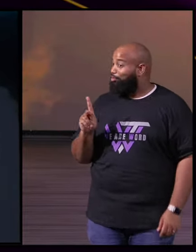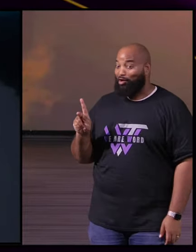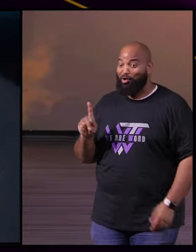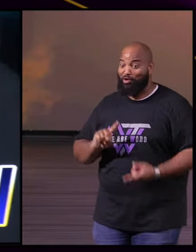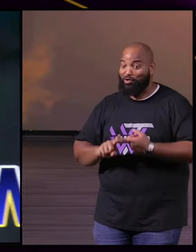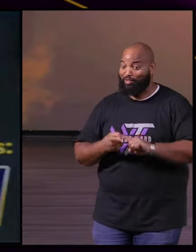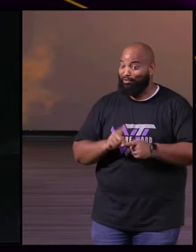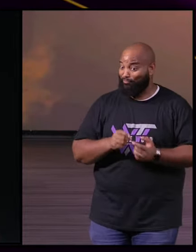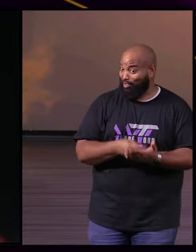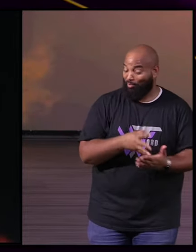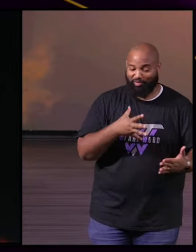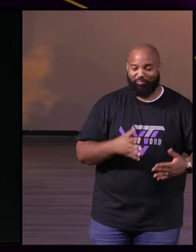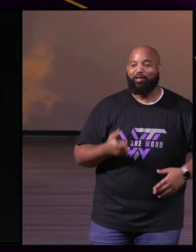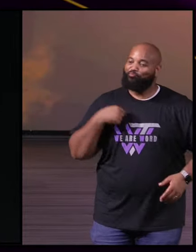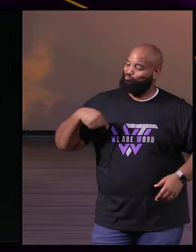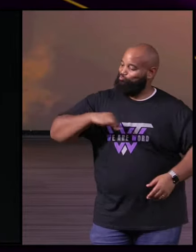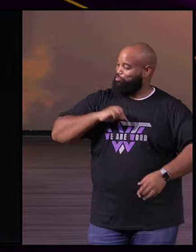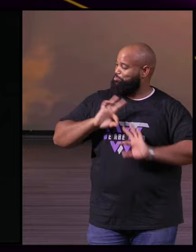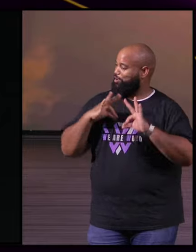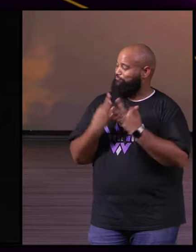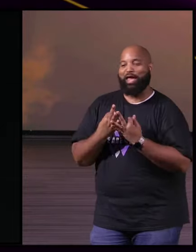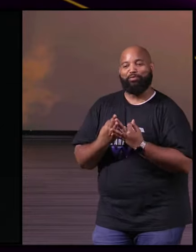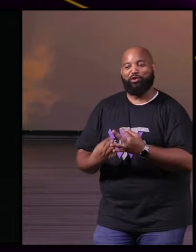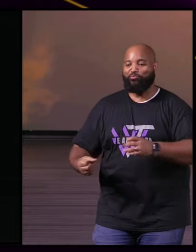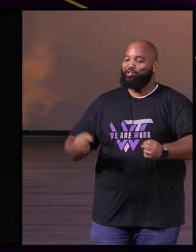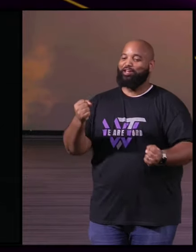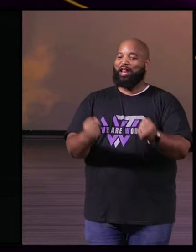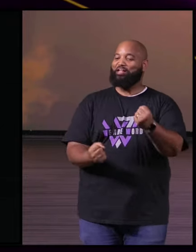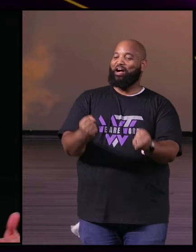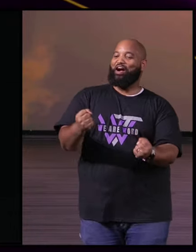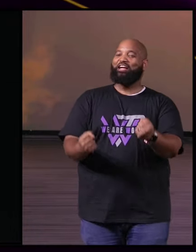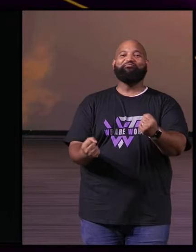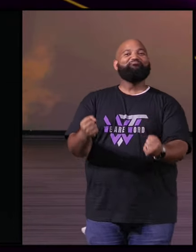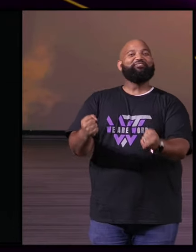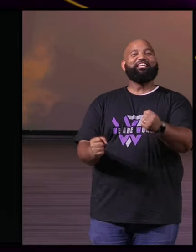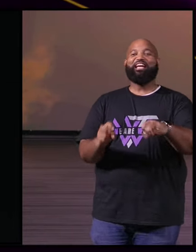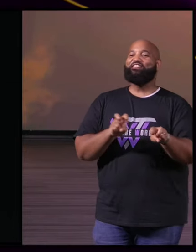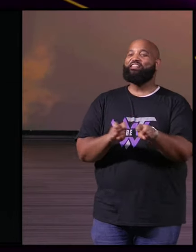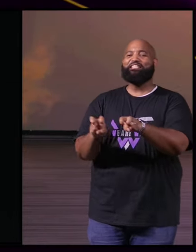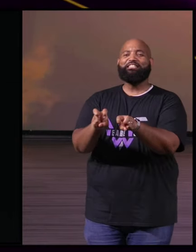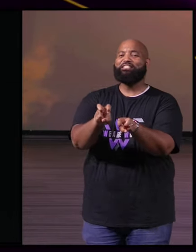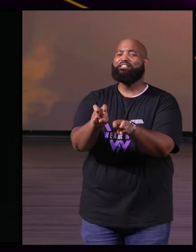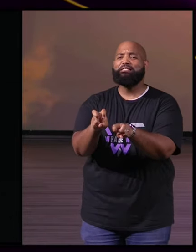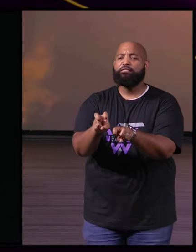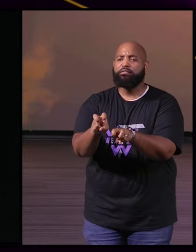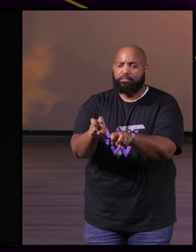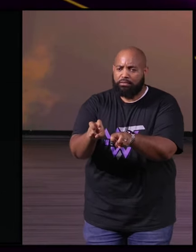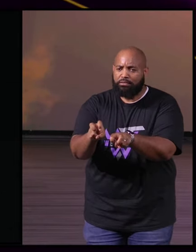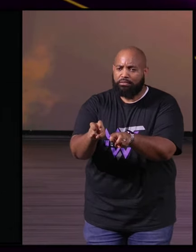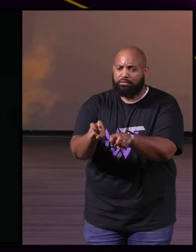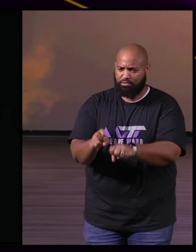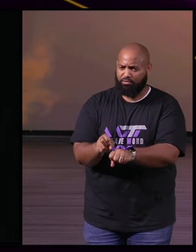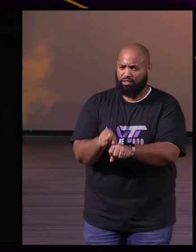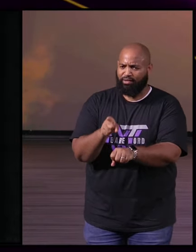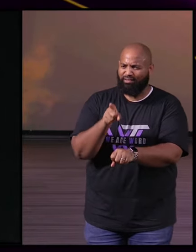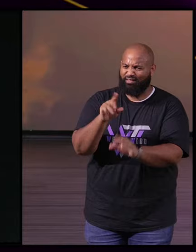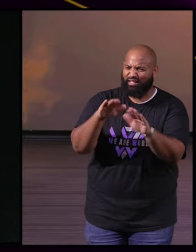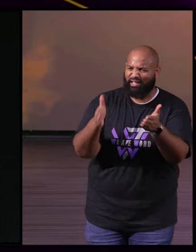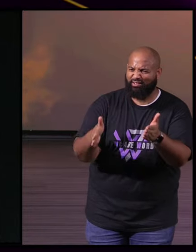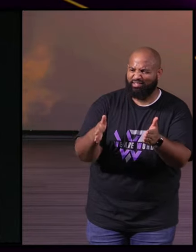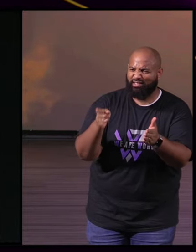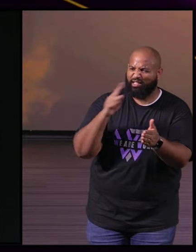up your family, drive down to Florida, only to find another family is living in the house.